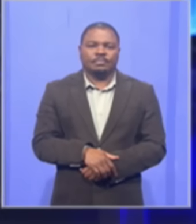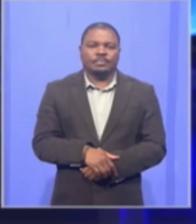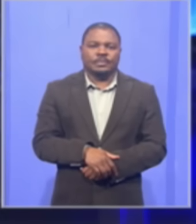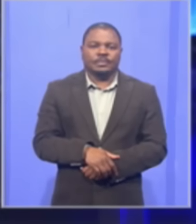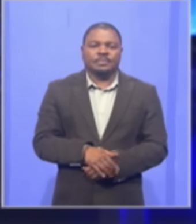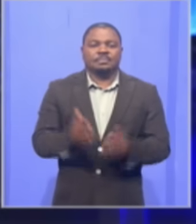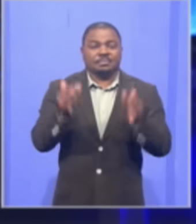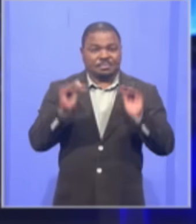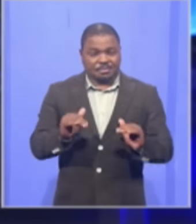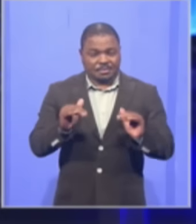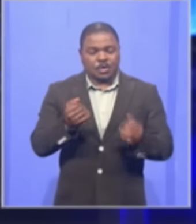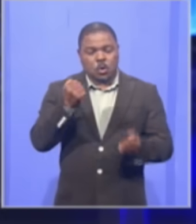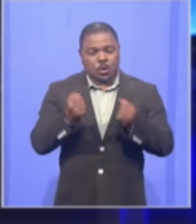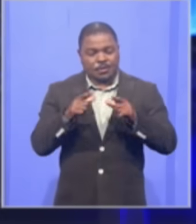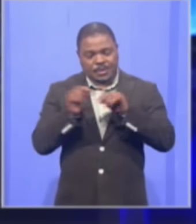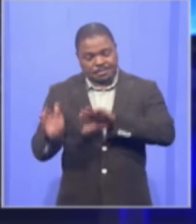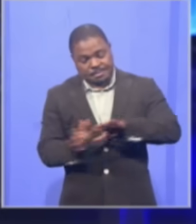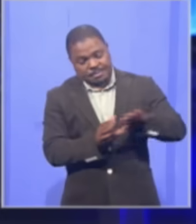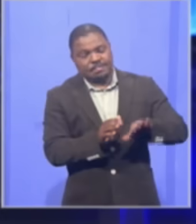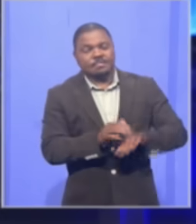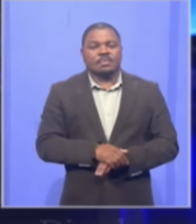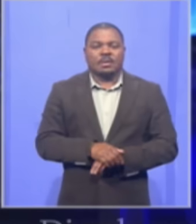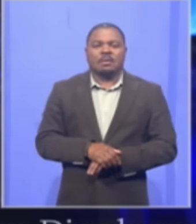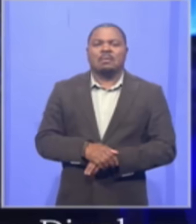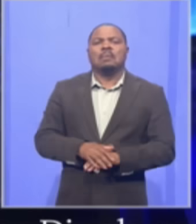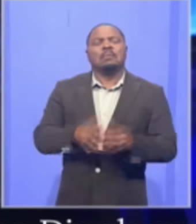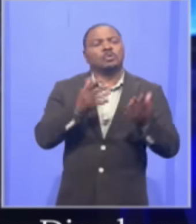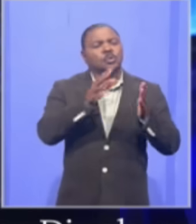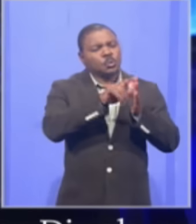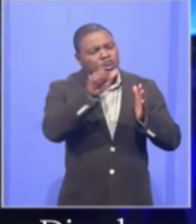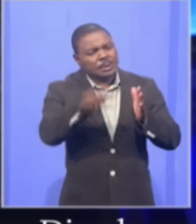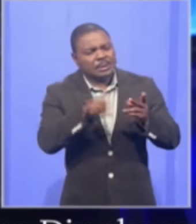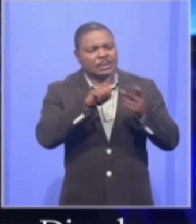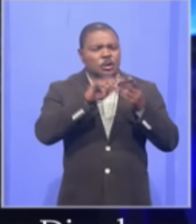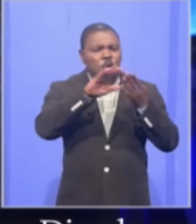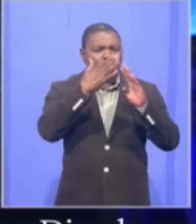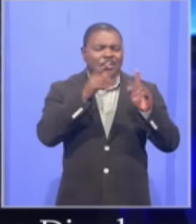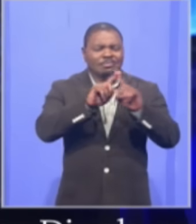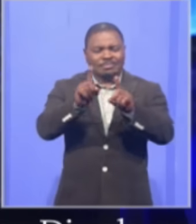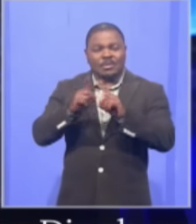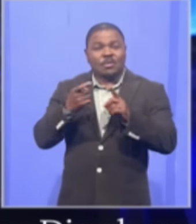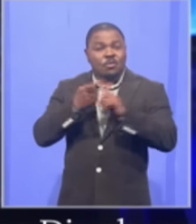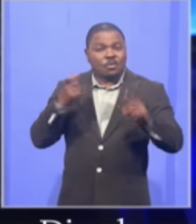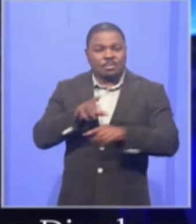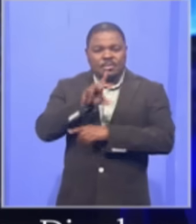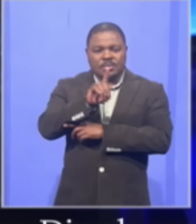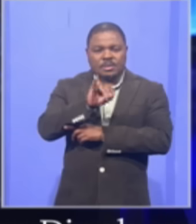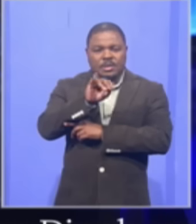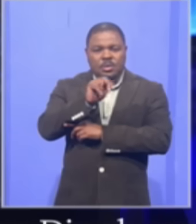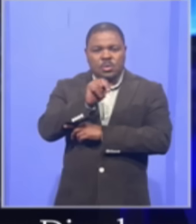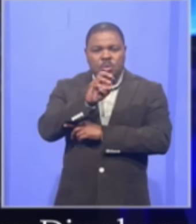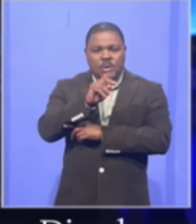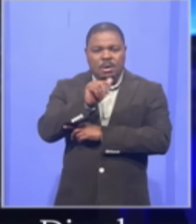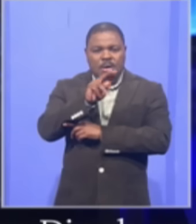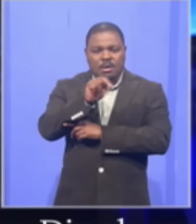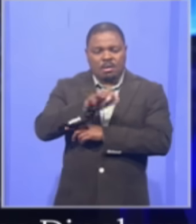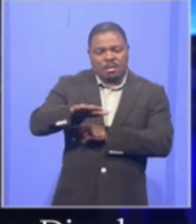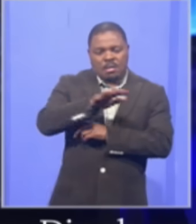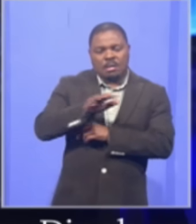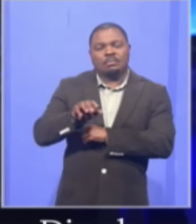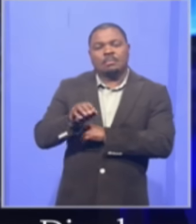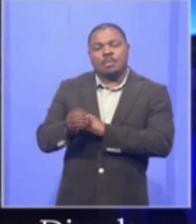Muya re feta utsena tsa makgotla dinyewe re fumana hore baahi le barutwana ba dikolo tse fapaneng tikolong ya Dinokana haufi le Zeerust province ya North West